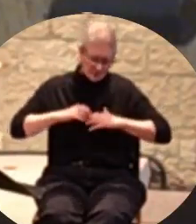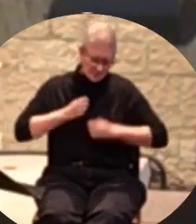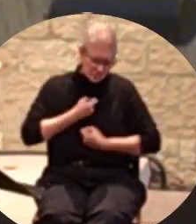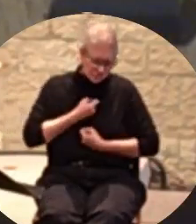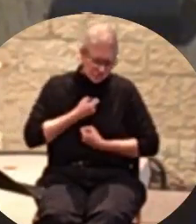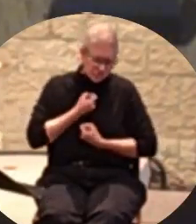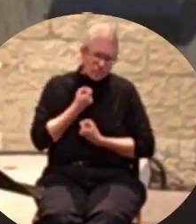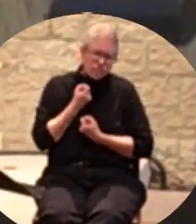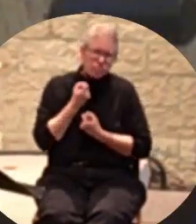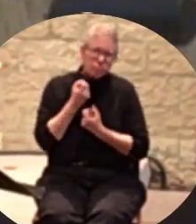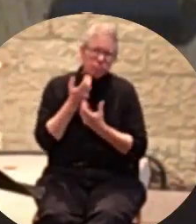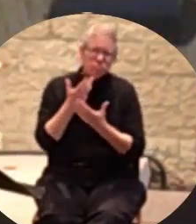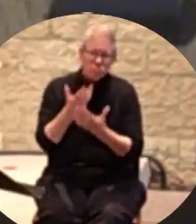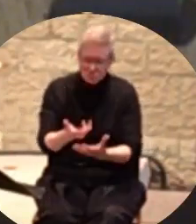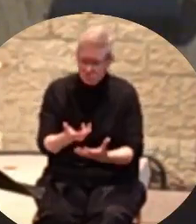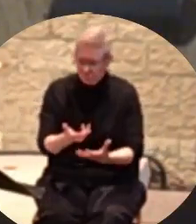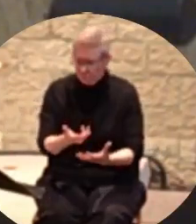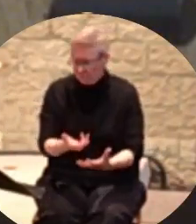tired